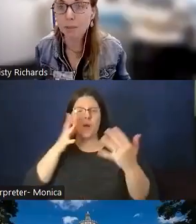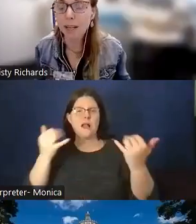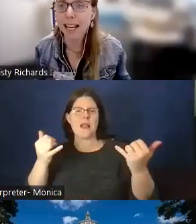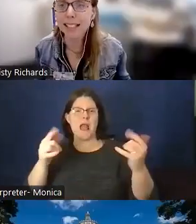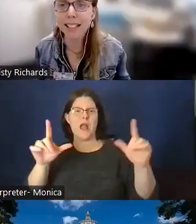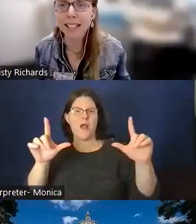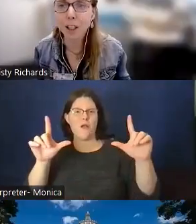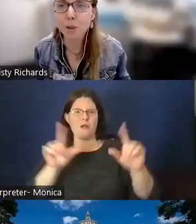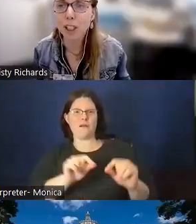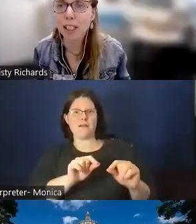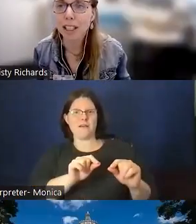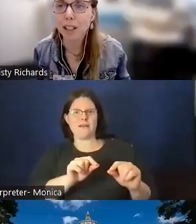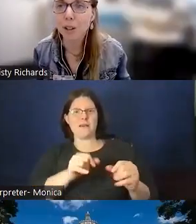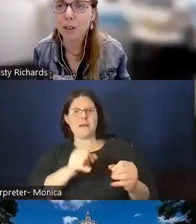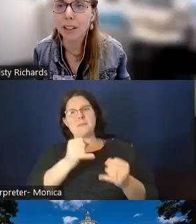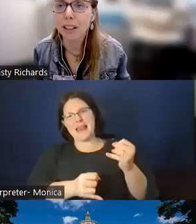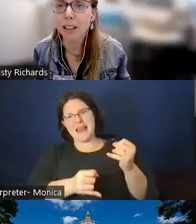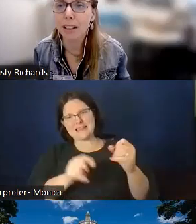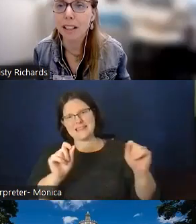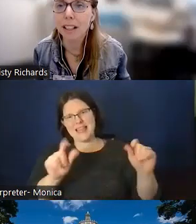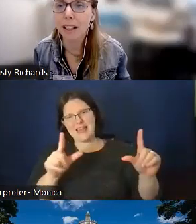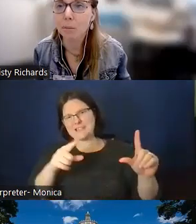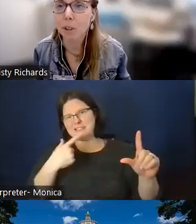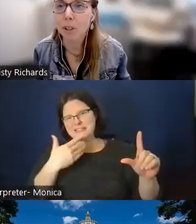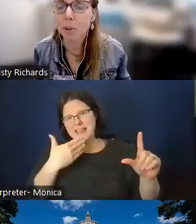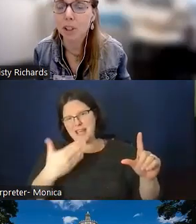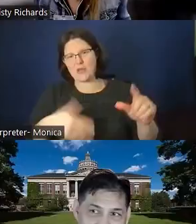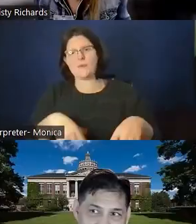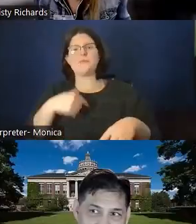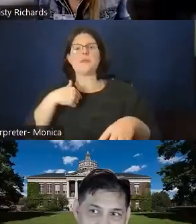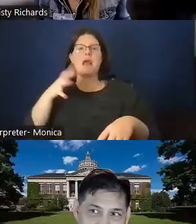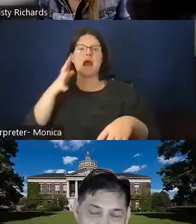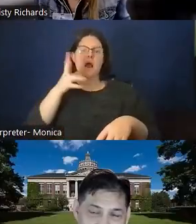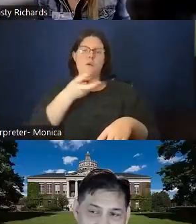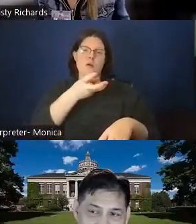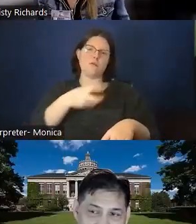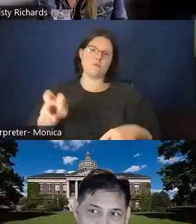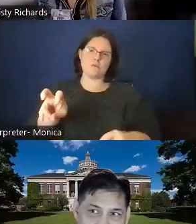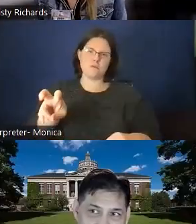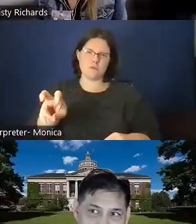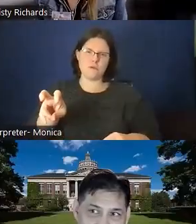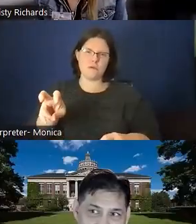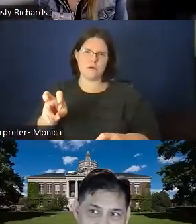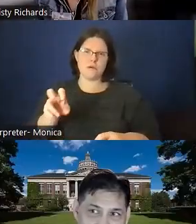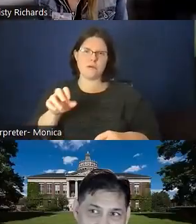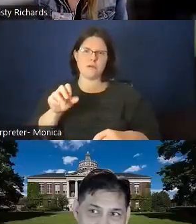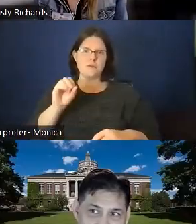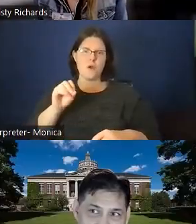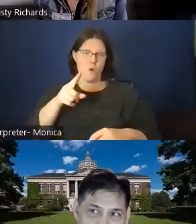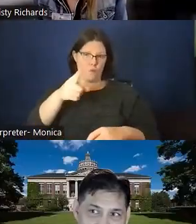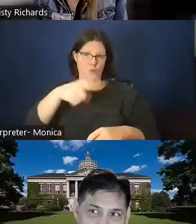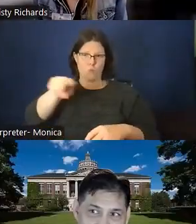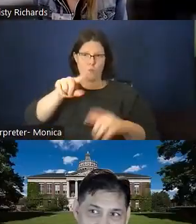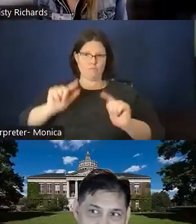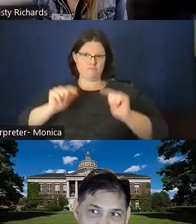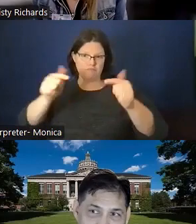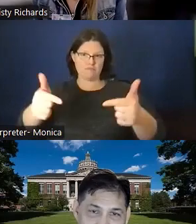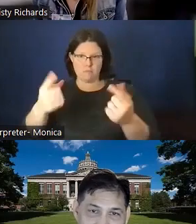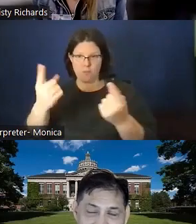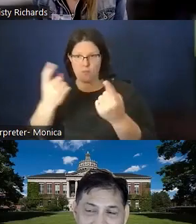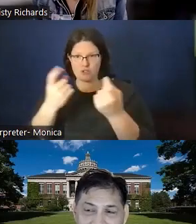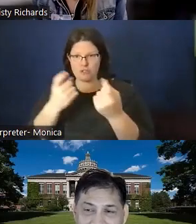show you my last slide, which is thank you, and I am going to switch over so that you